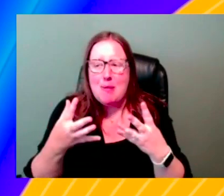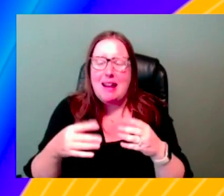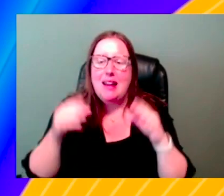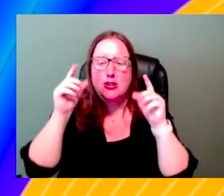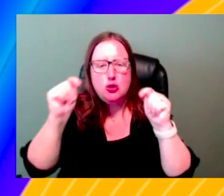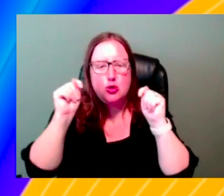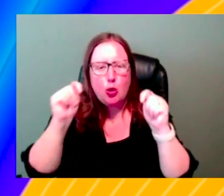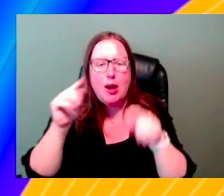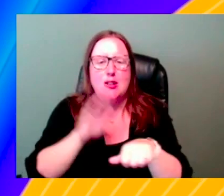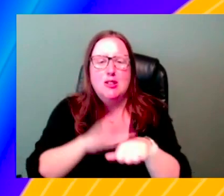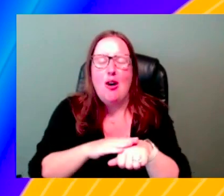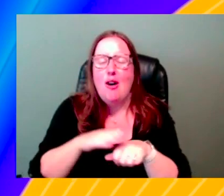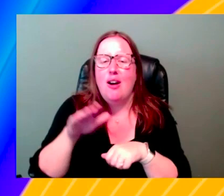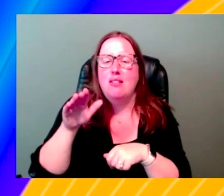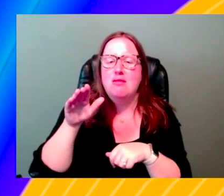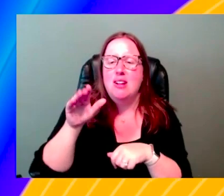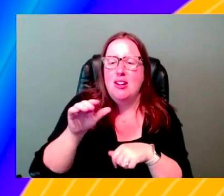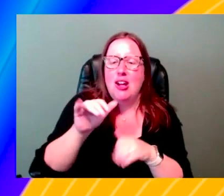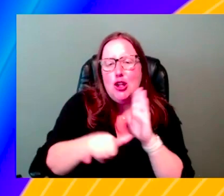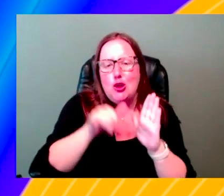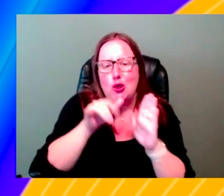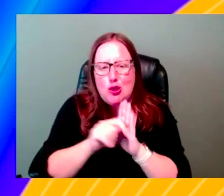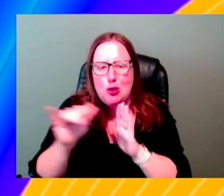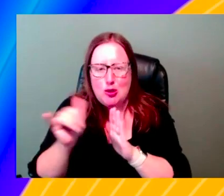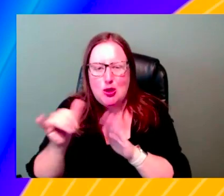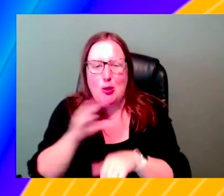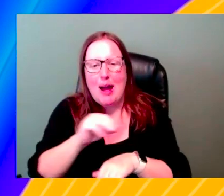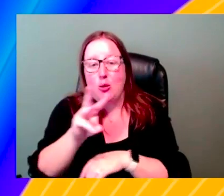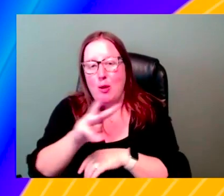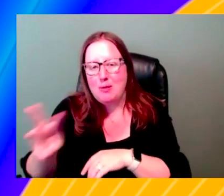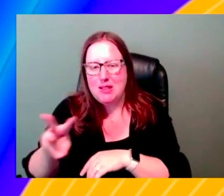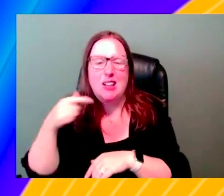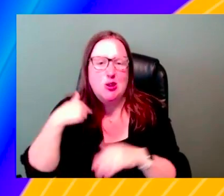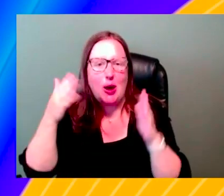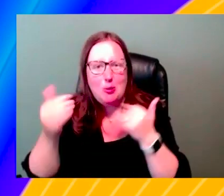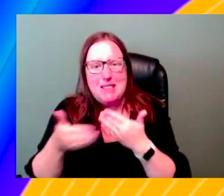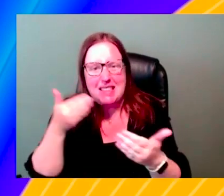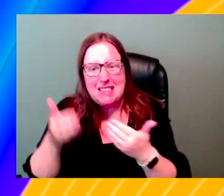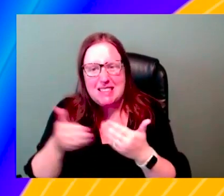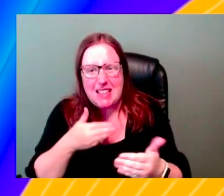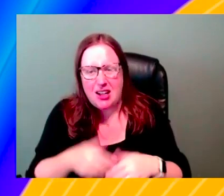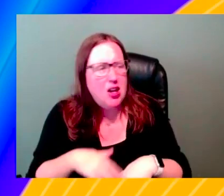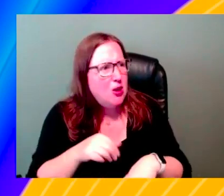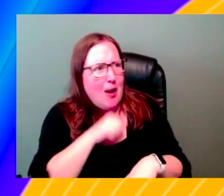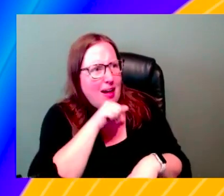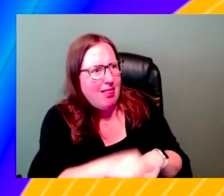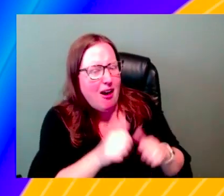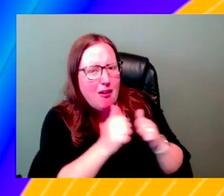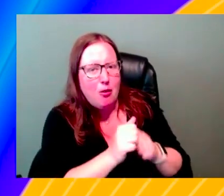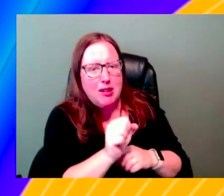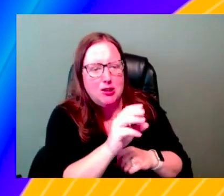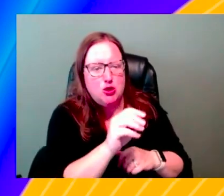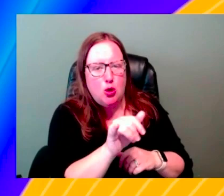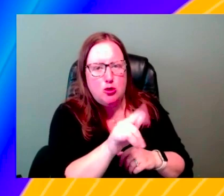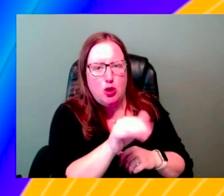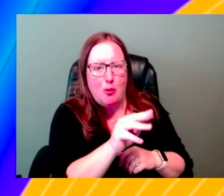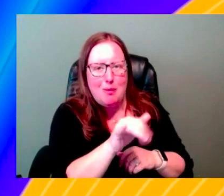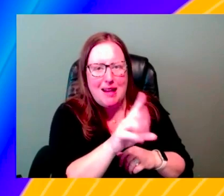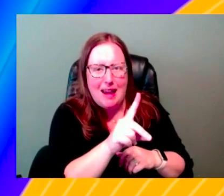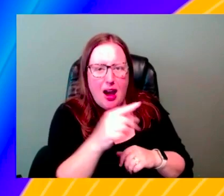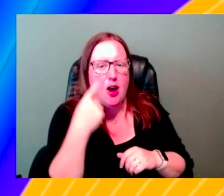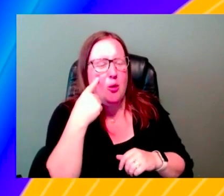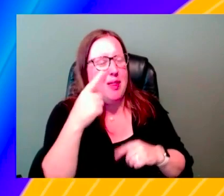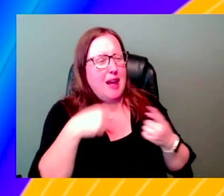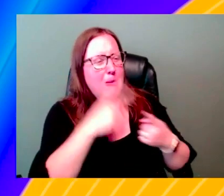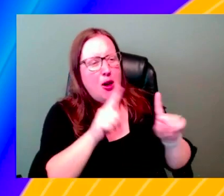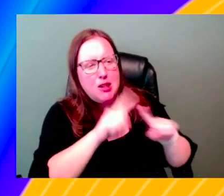on our YouTube channel. So hopefully it's very easy for people to get started. I love the social media use case. I think people keep trying to think about different ways to really juice